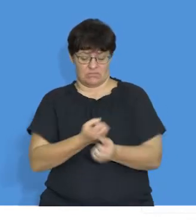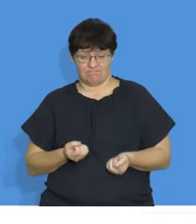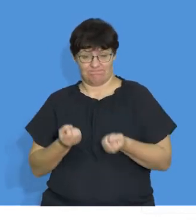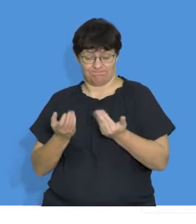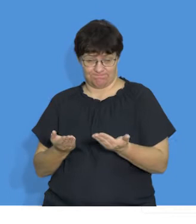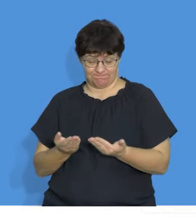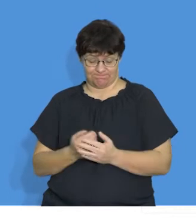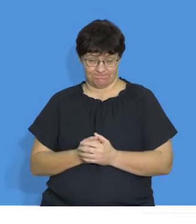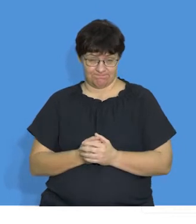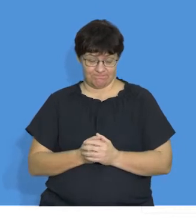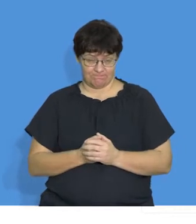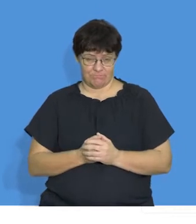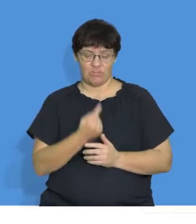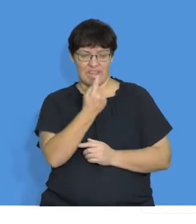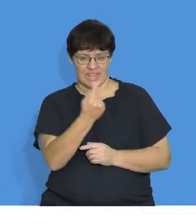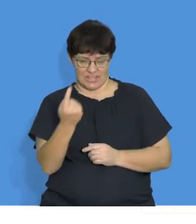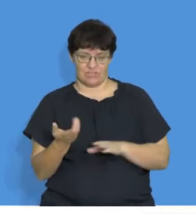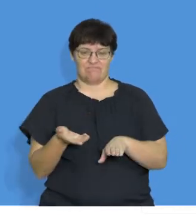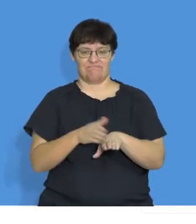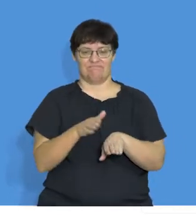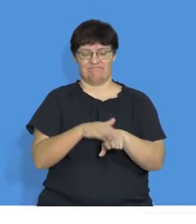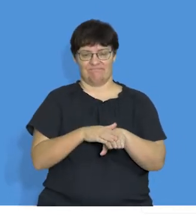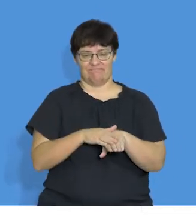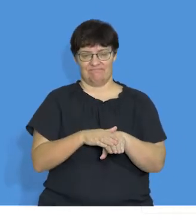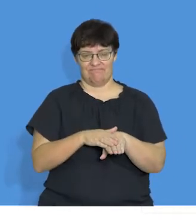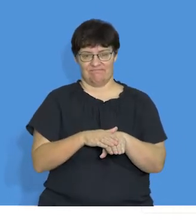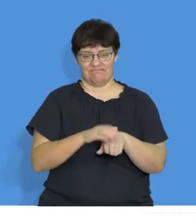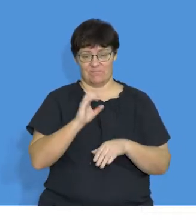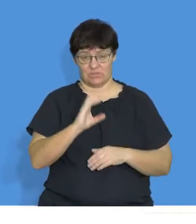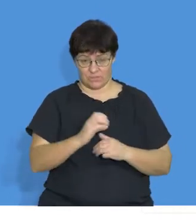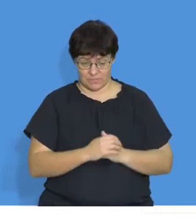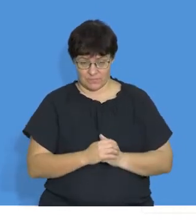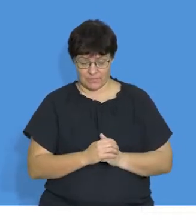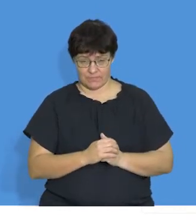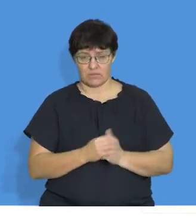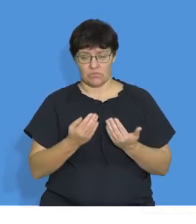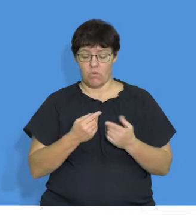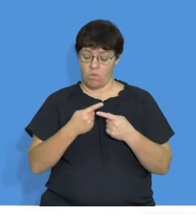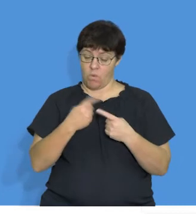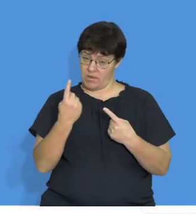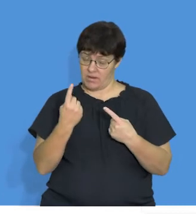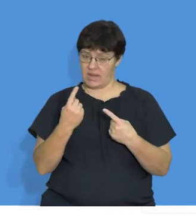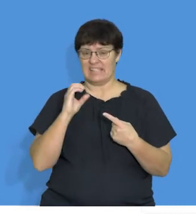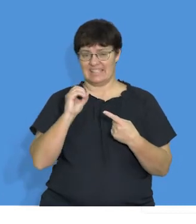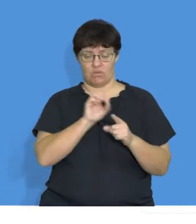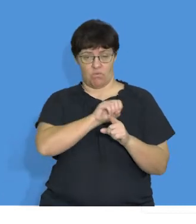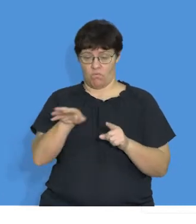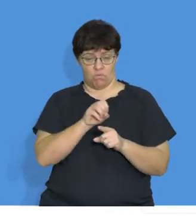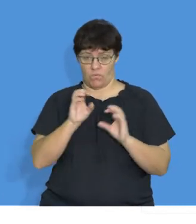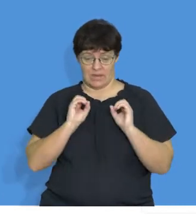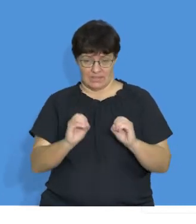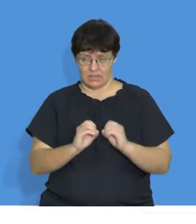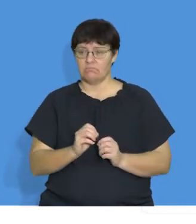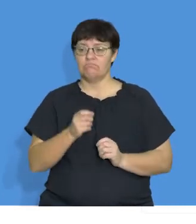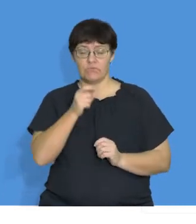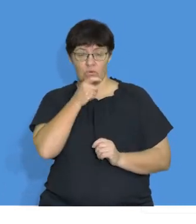12 volts for every coulomb of charge. Right, so the switch is open, there's zero current. You can also